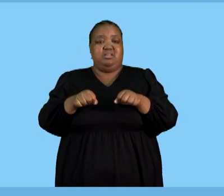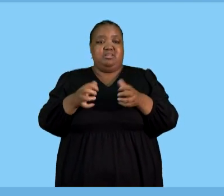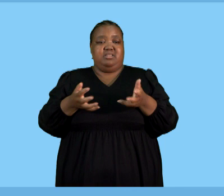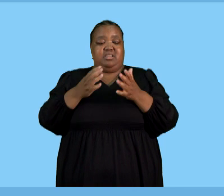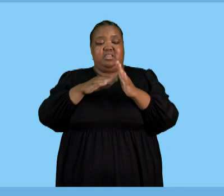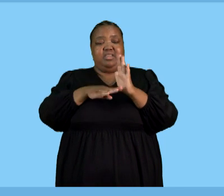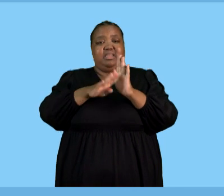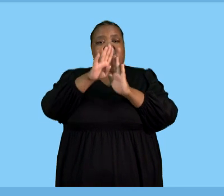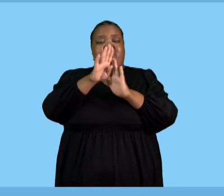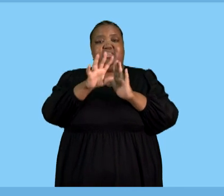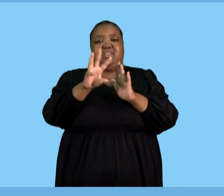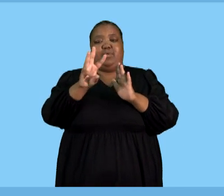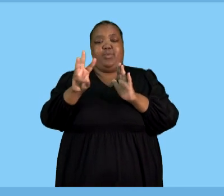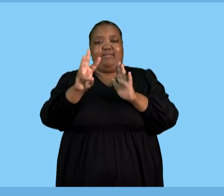of